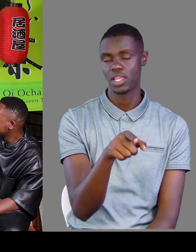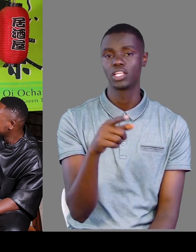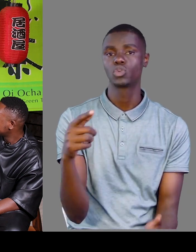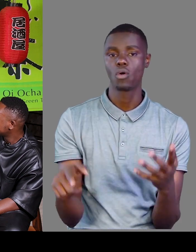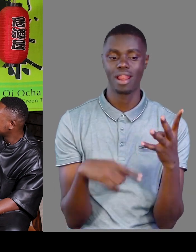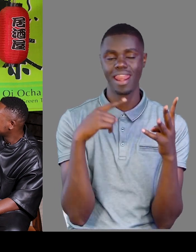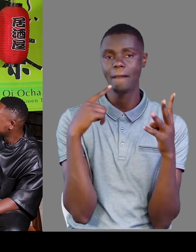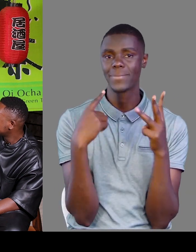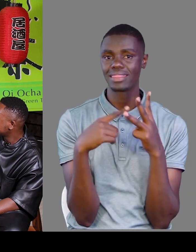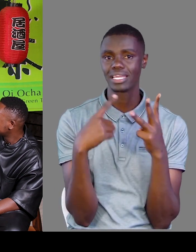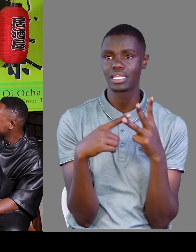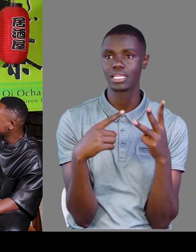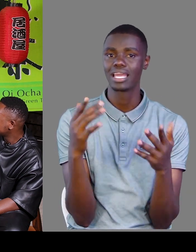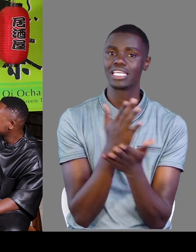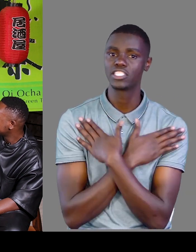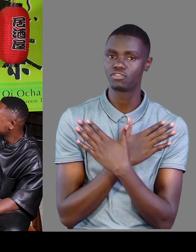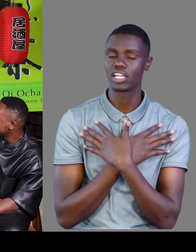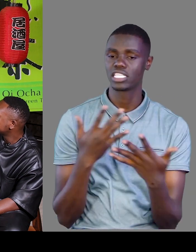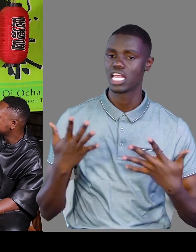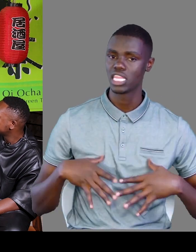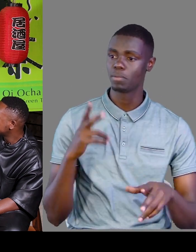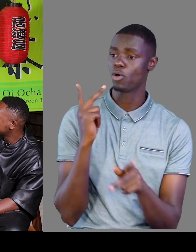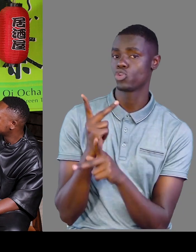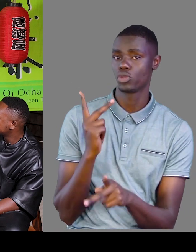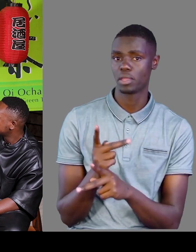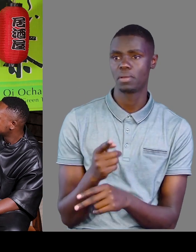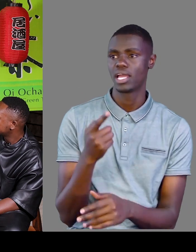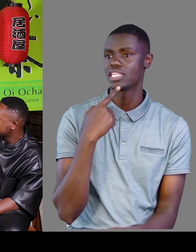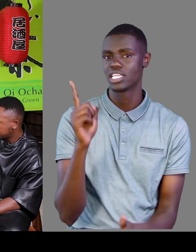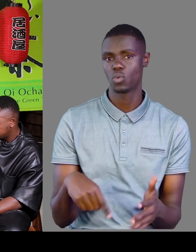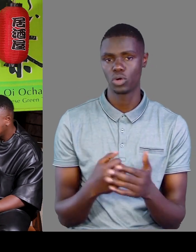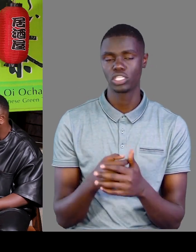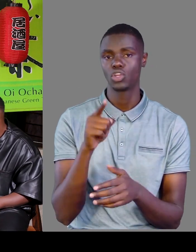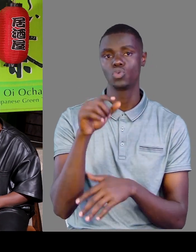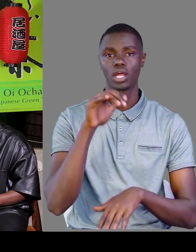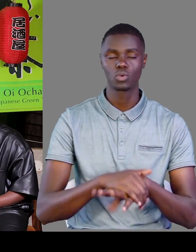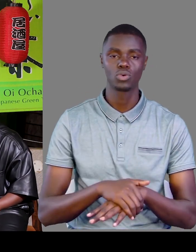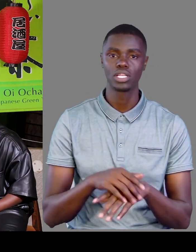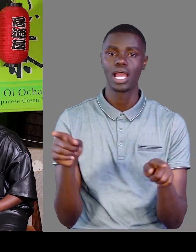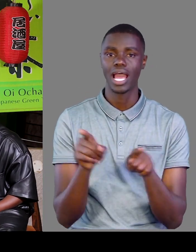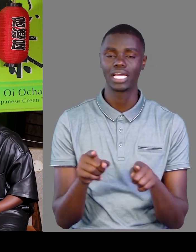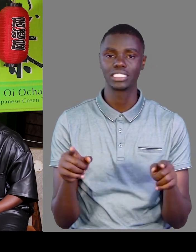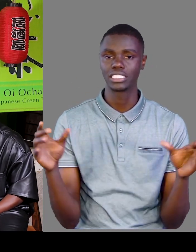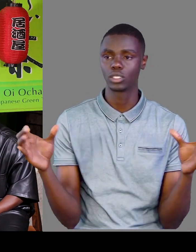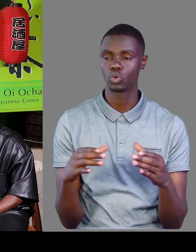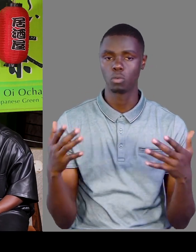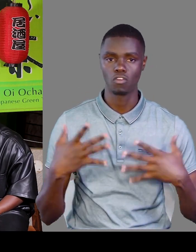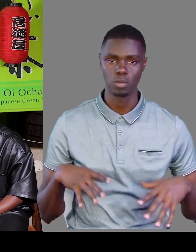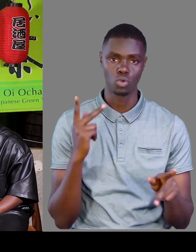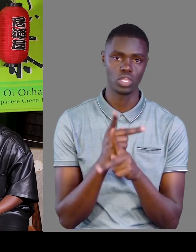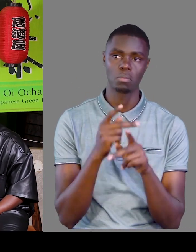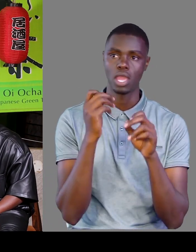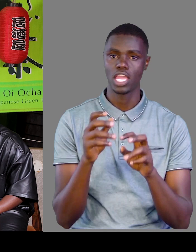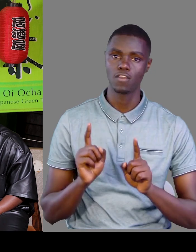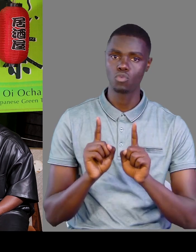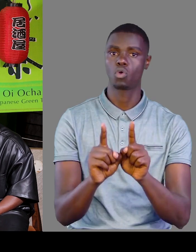three is friends, the people you keep. We always say you are as good as the crowd of people you keep.